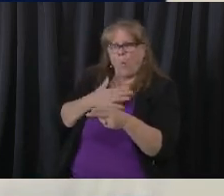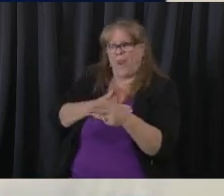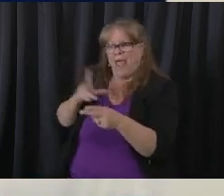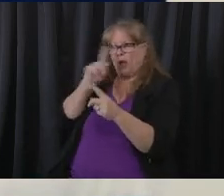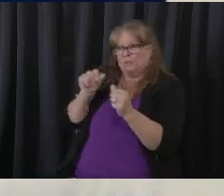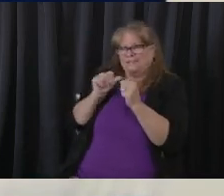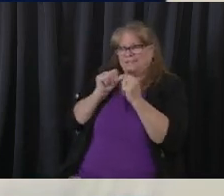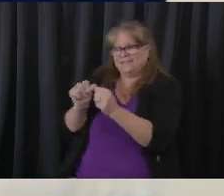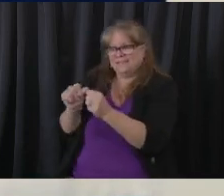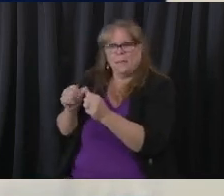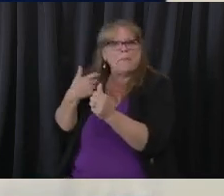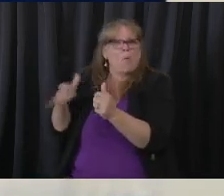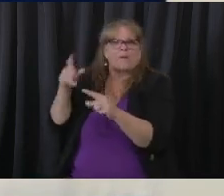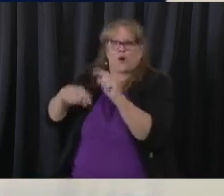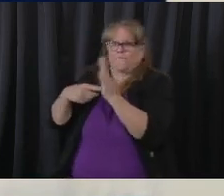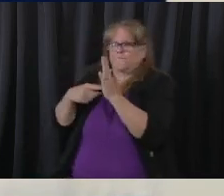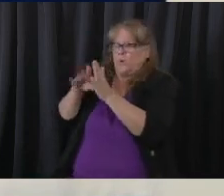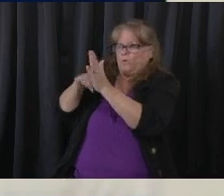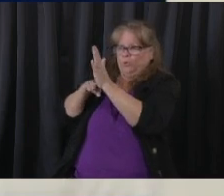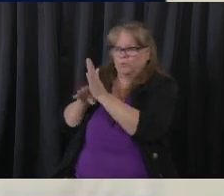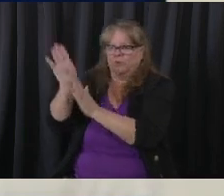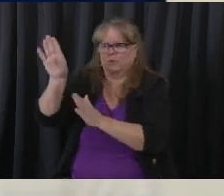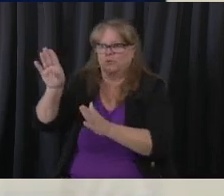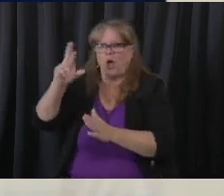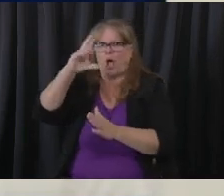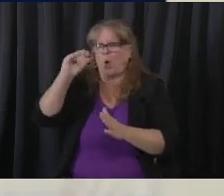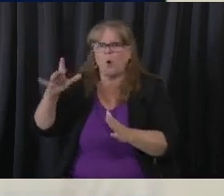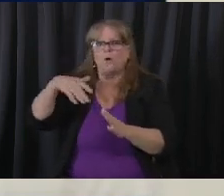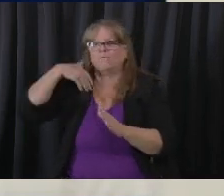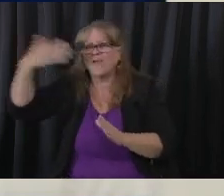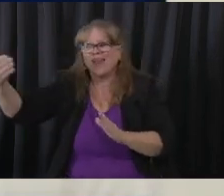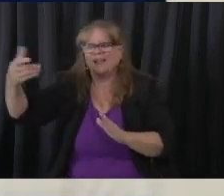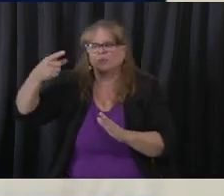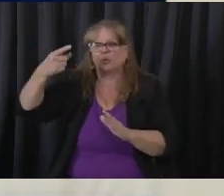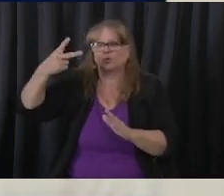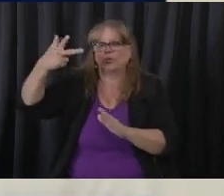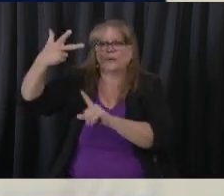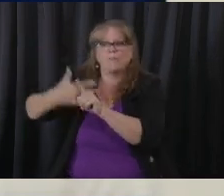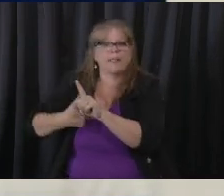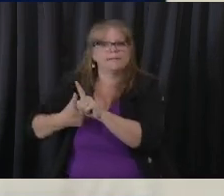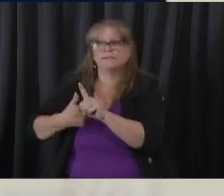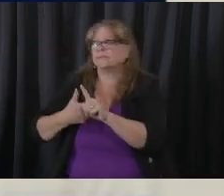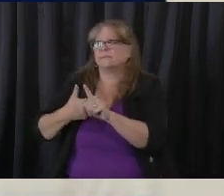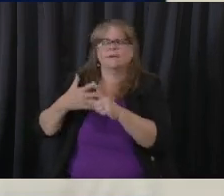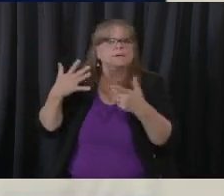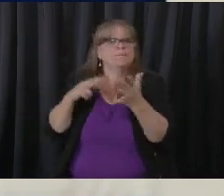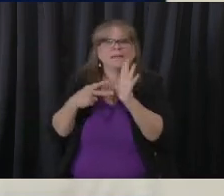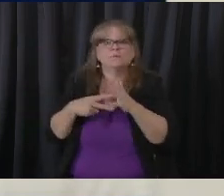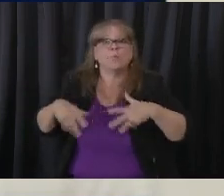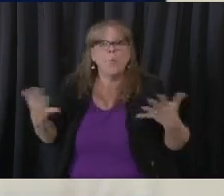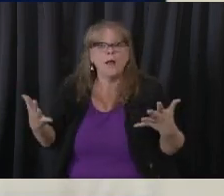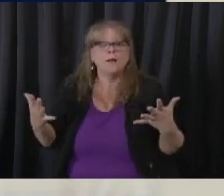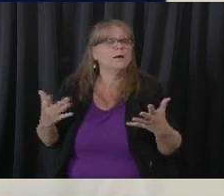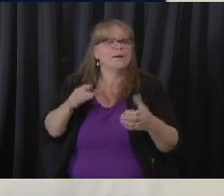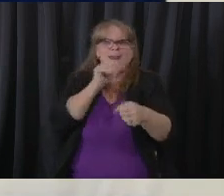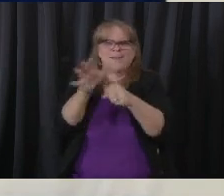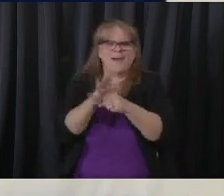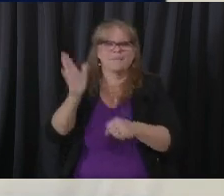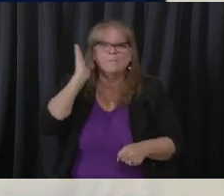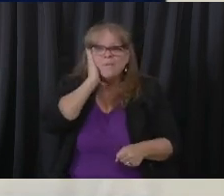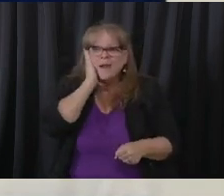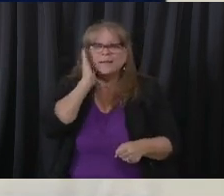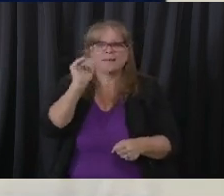time or you overwhelm your hospital. So just like we did in July, we need to have just this gut check and say, okay, we were doing it in late July, we were